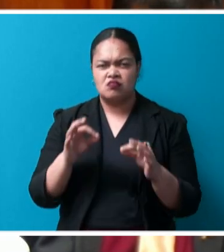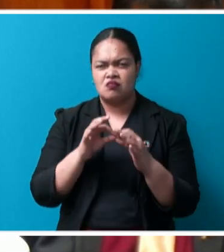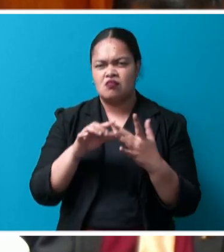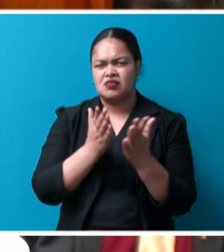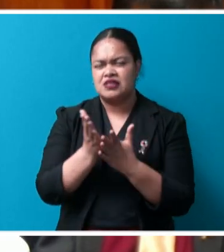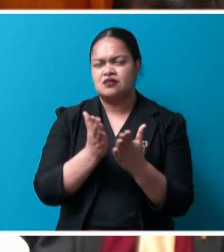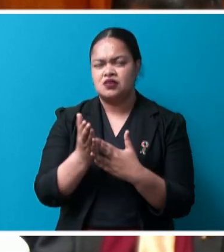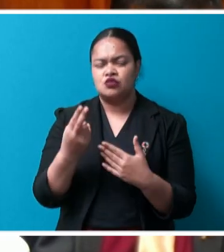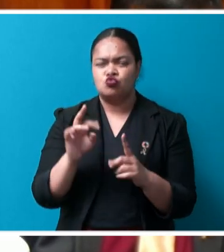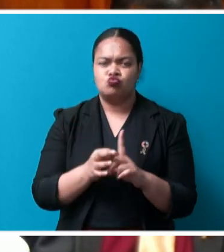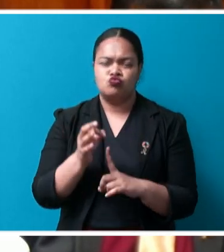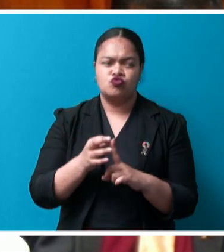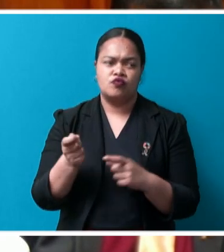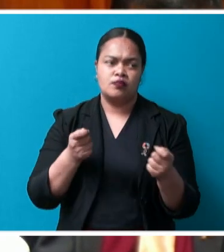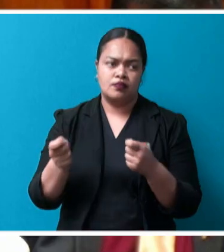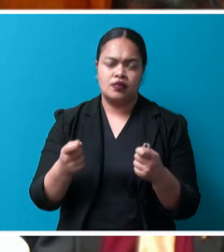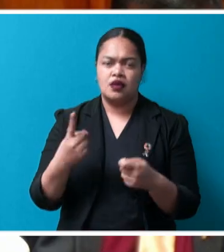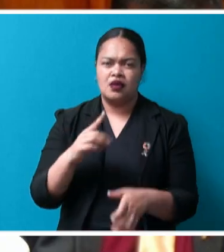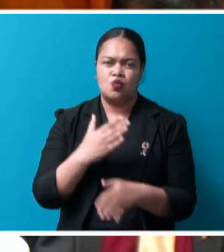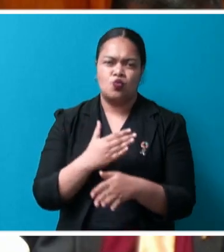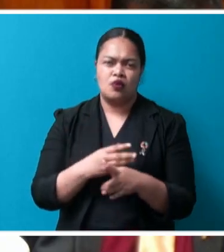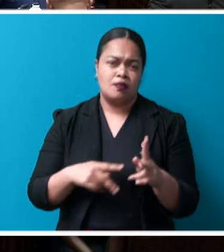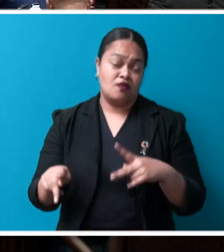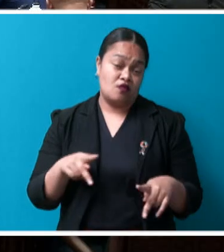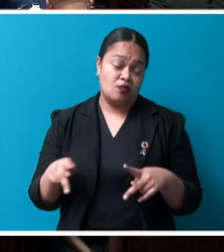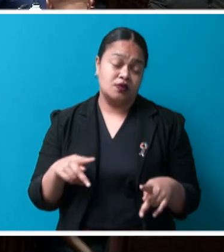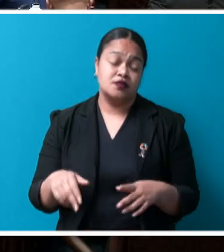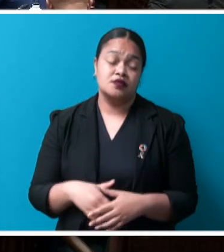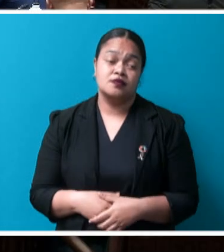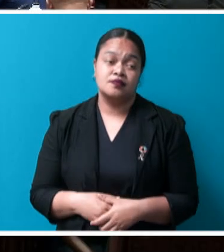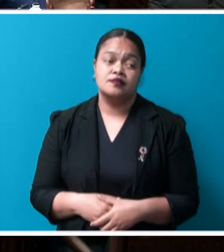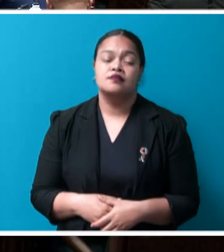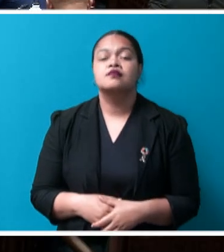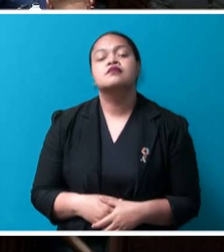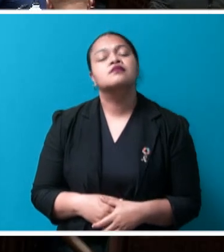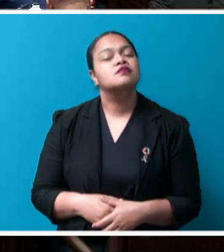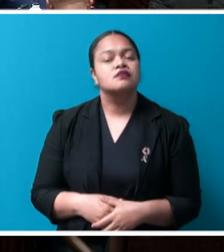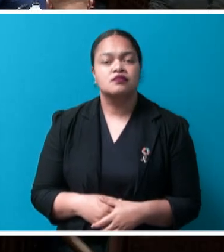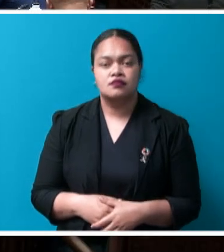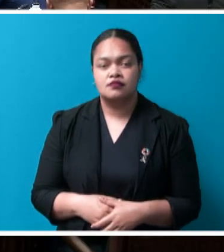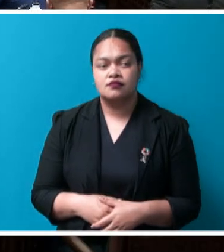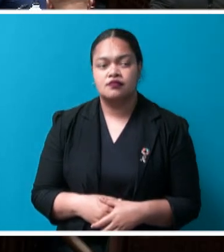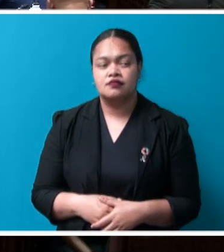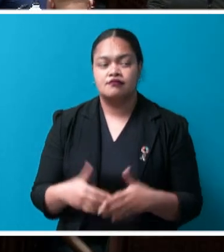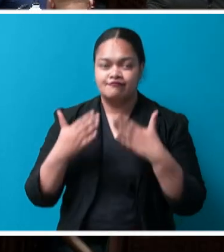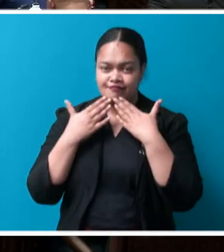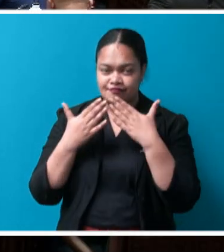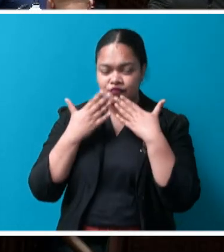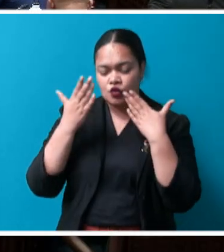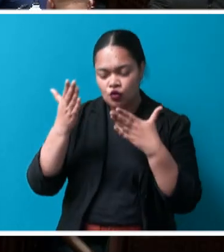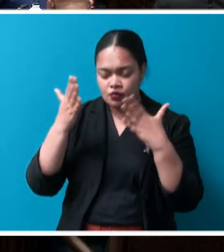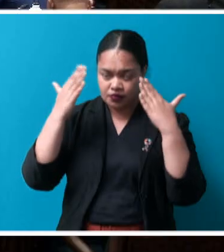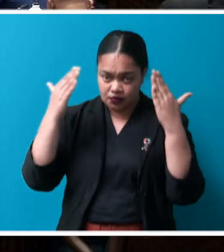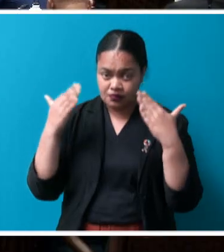improve its management and operational performance? Thank you. Thank you, Honourable Minster. Thank you, Honourable Speaker, and